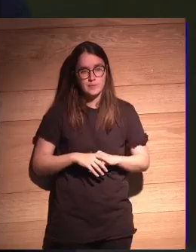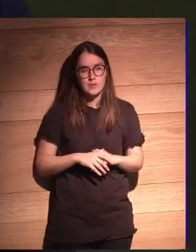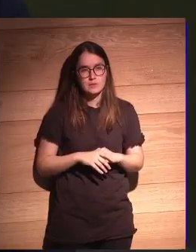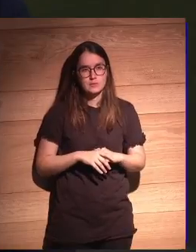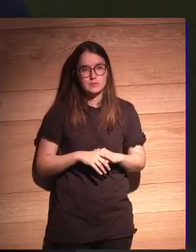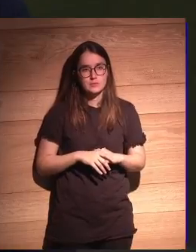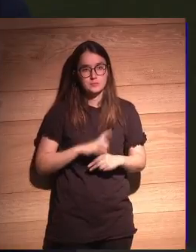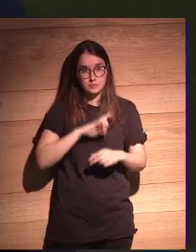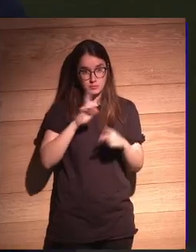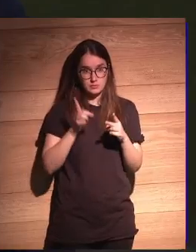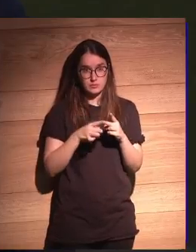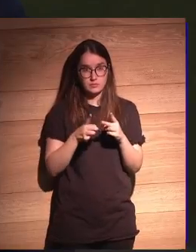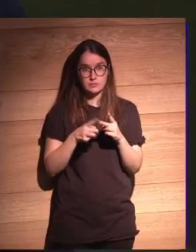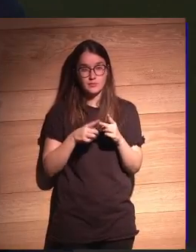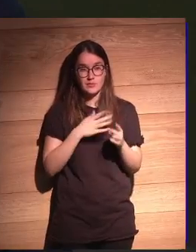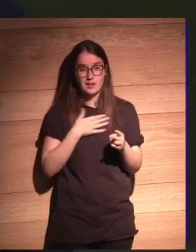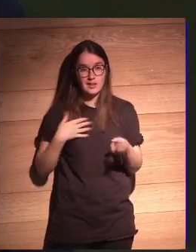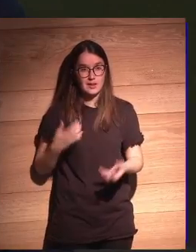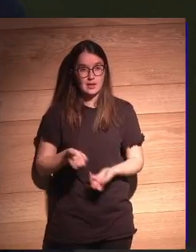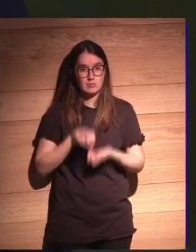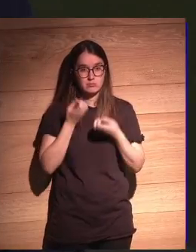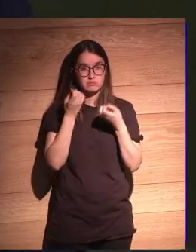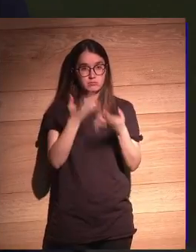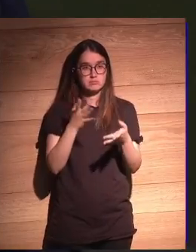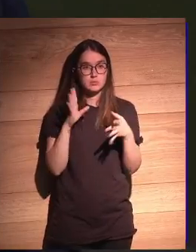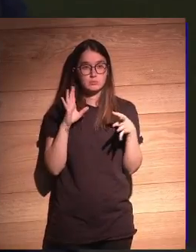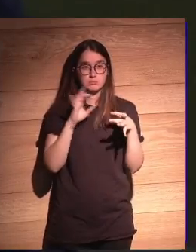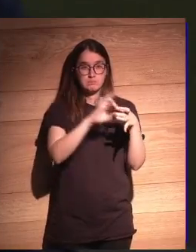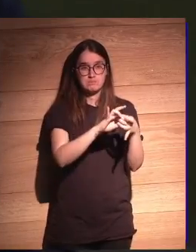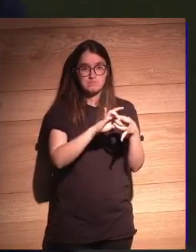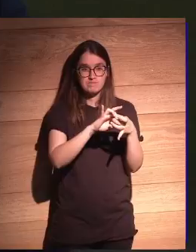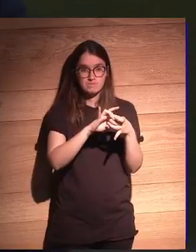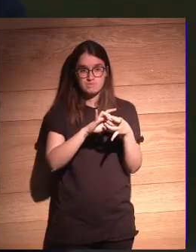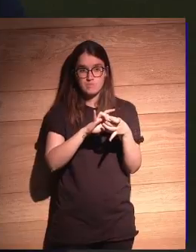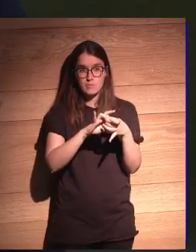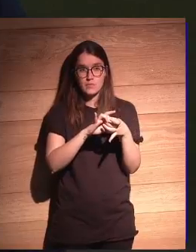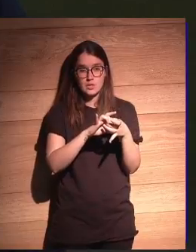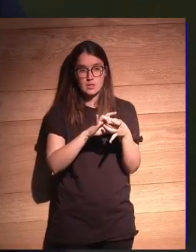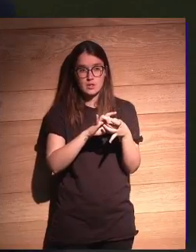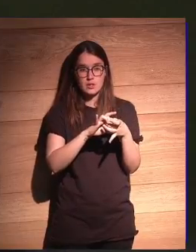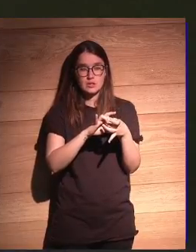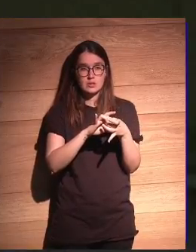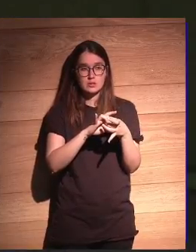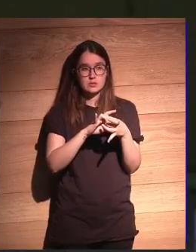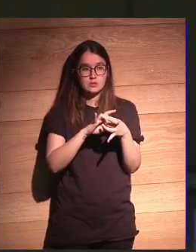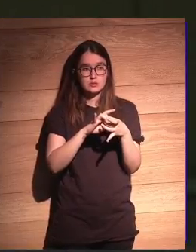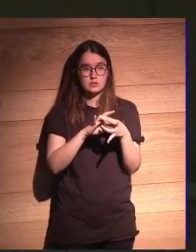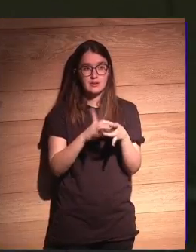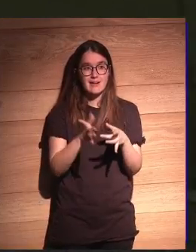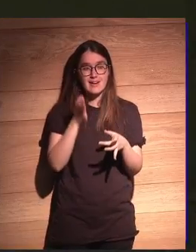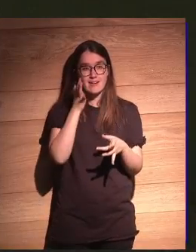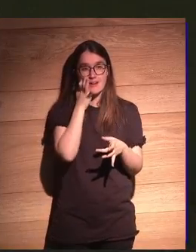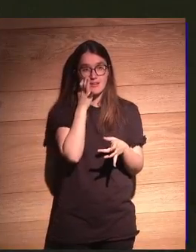that part of the solution lies there. The second thing that I wanted to say, connected with this thing that is